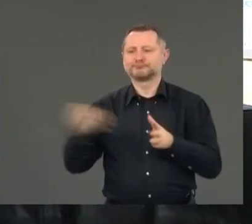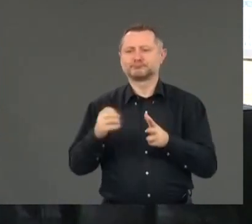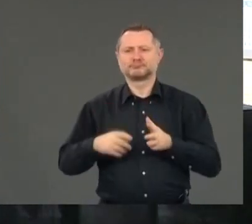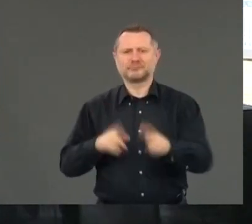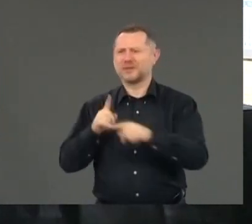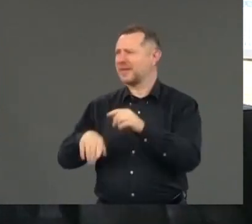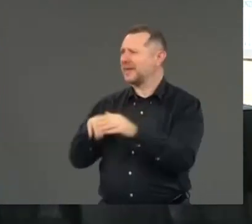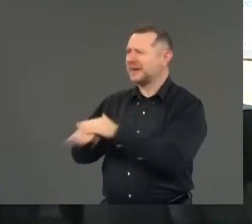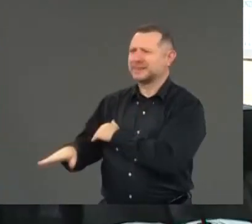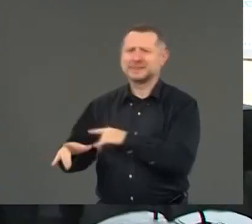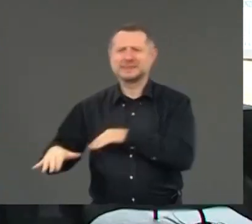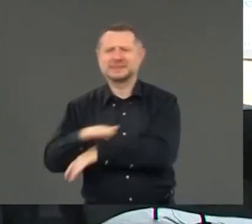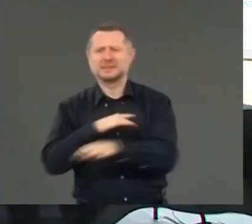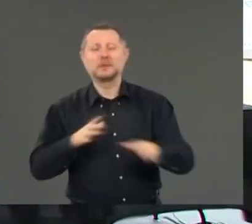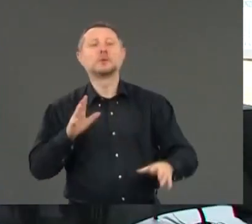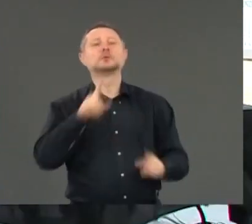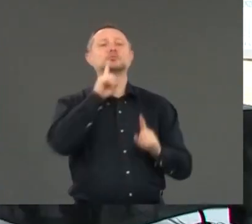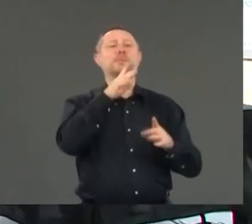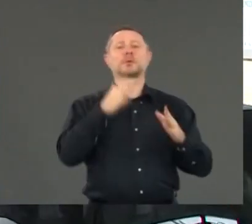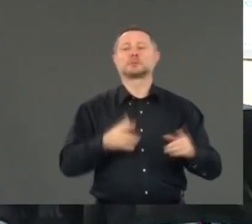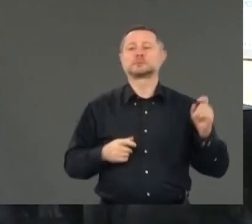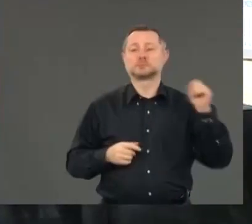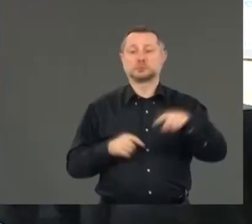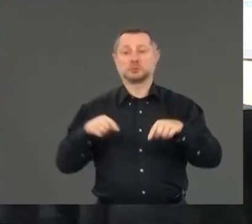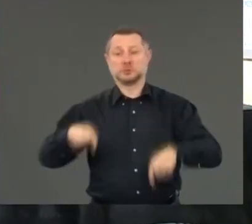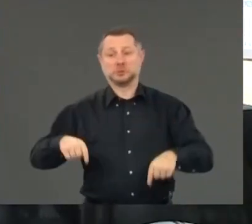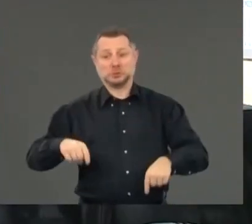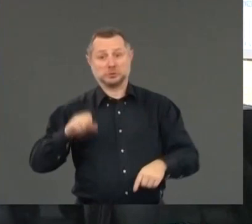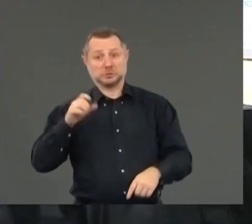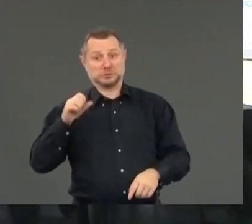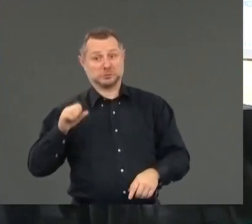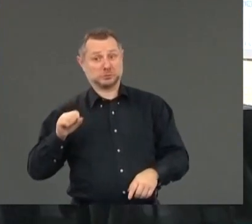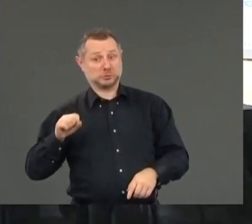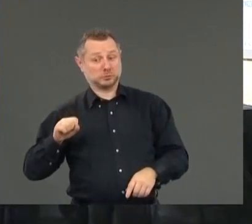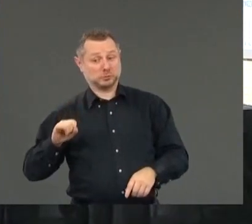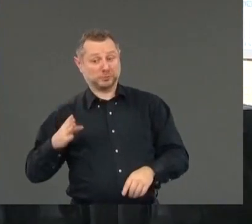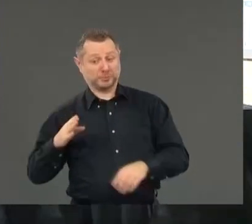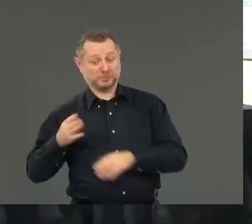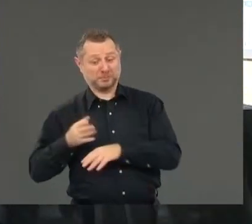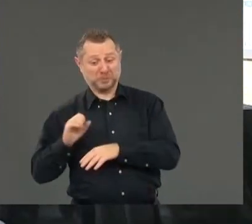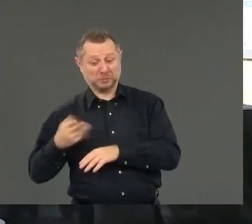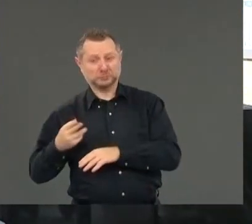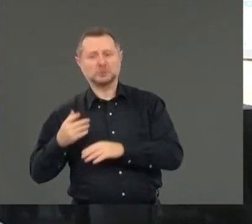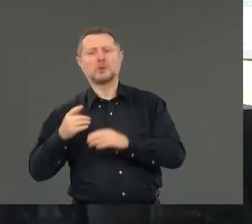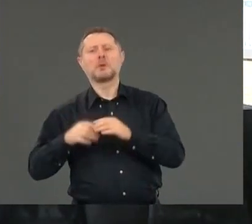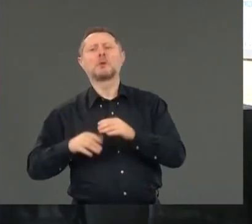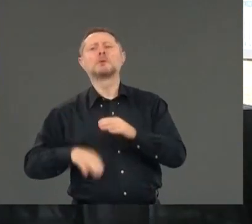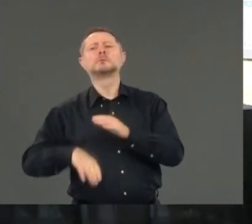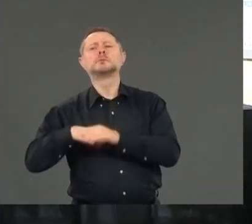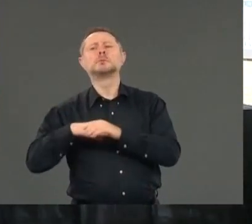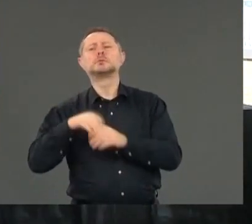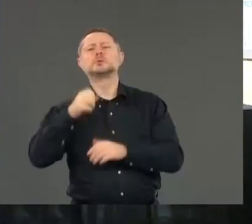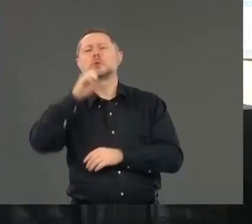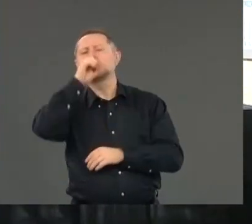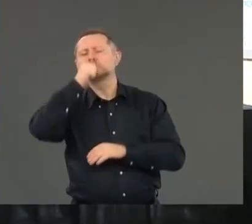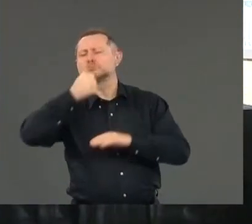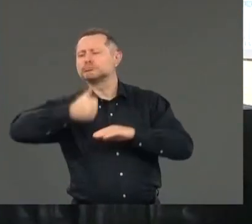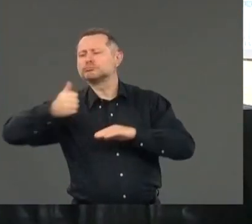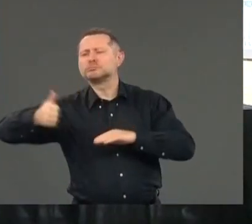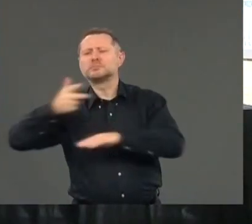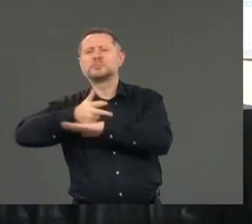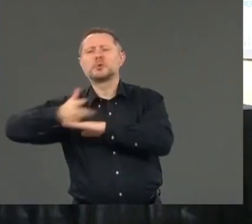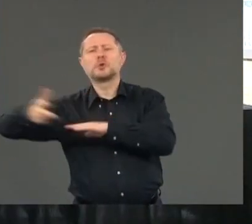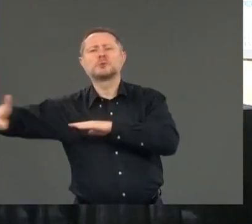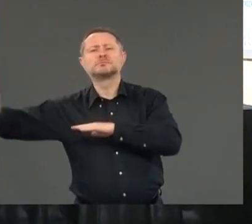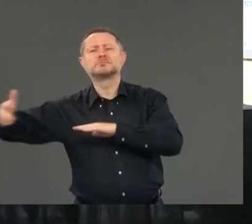Here at Jones Beach, we're limiting the number of parking spaces with orange cones. It looks like half the spaces are